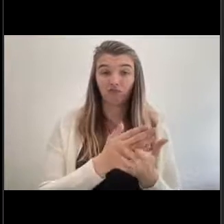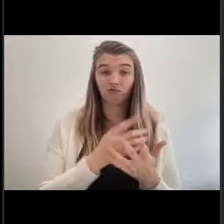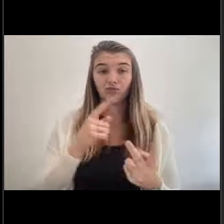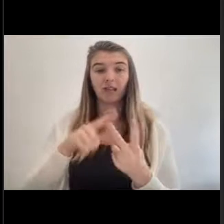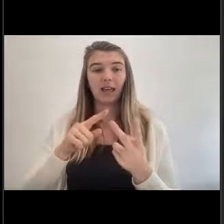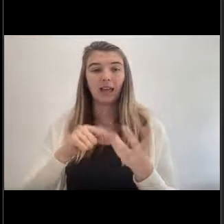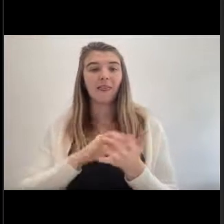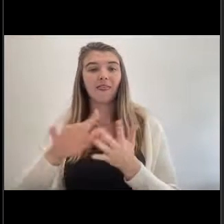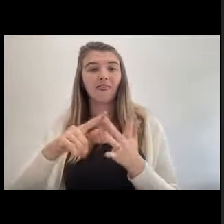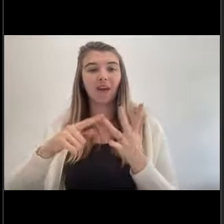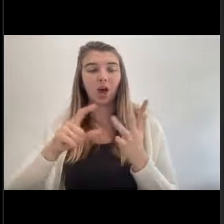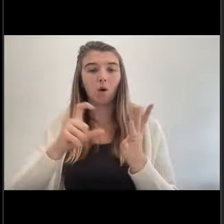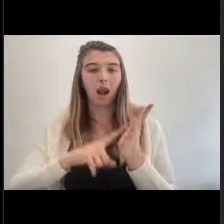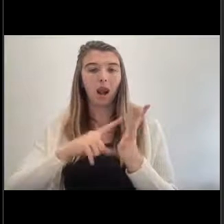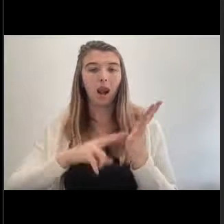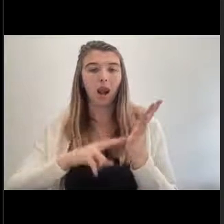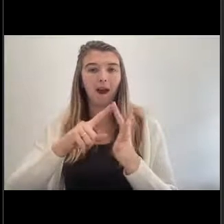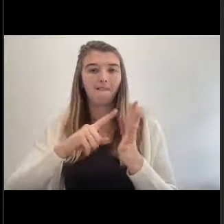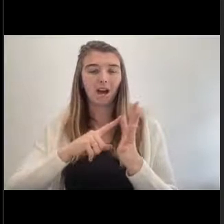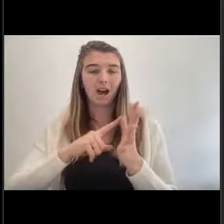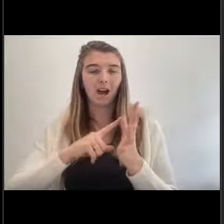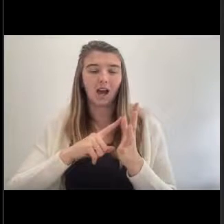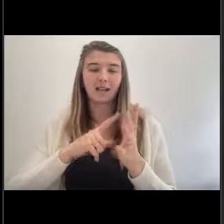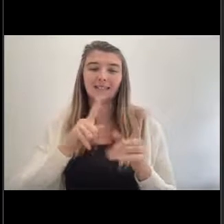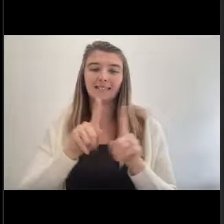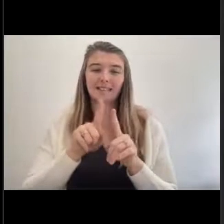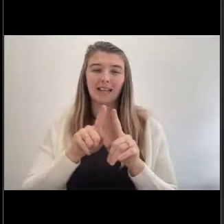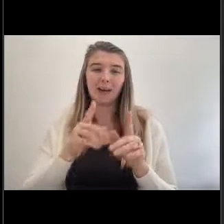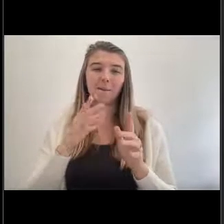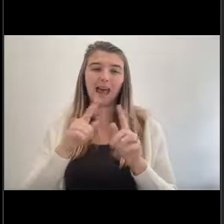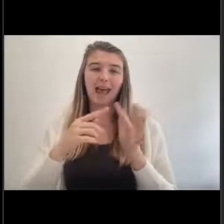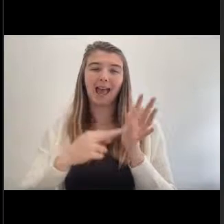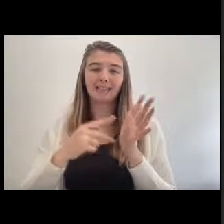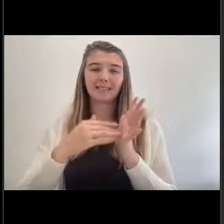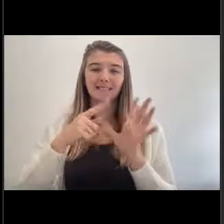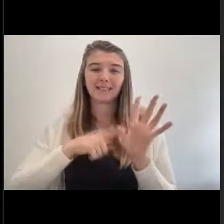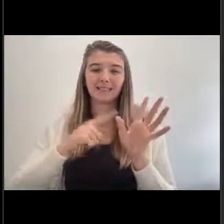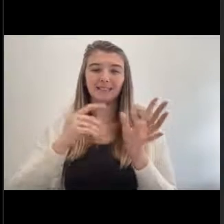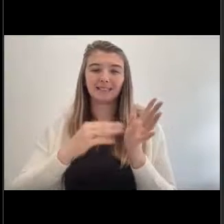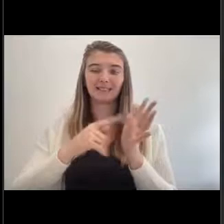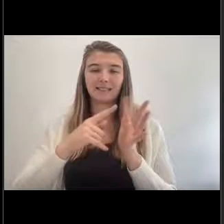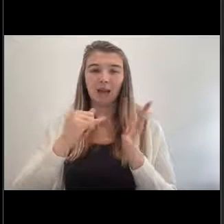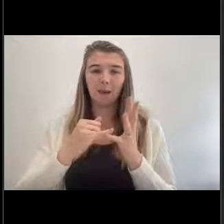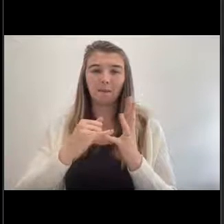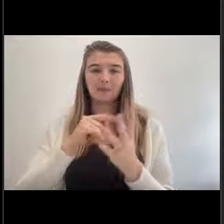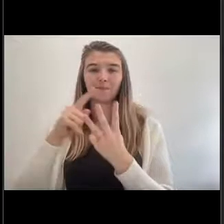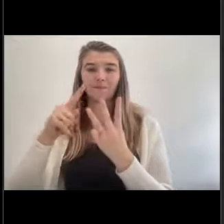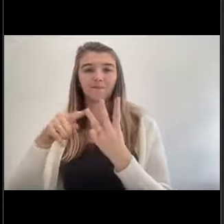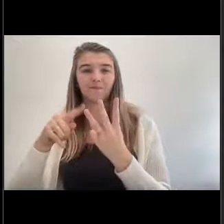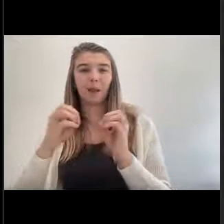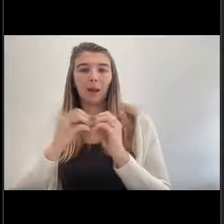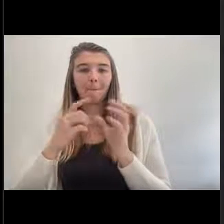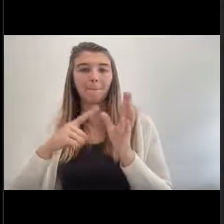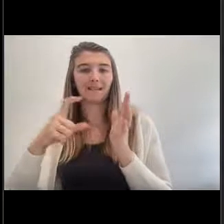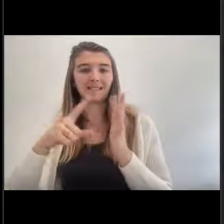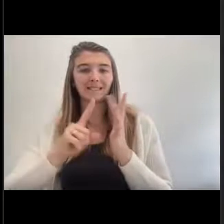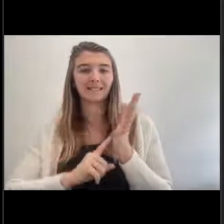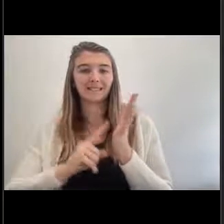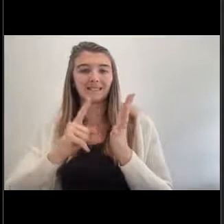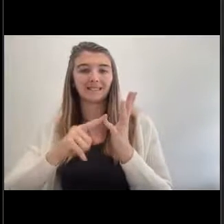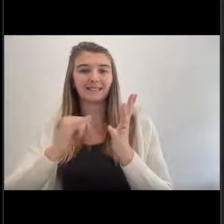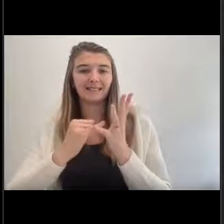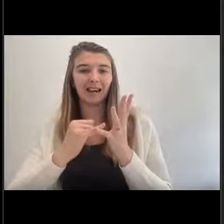a terrestrial bacteria does, while Bacillus seems to use a previously uncharacterized pathway. A community can